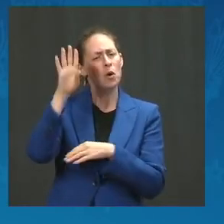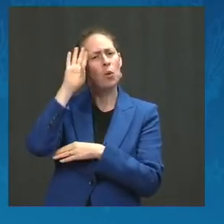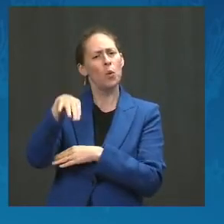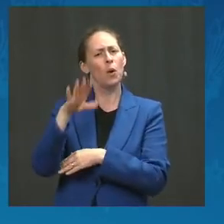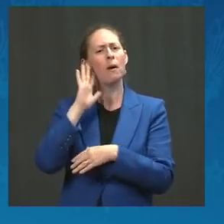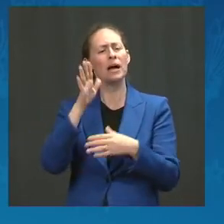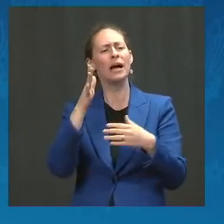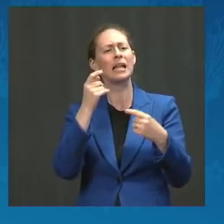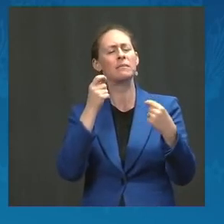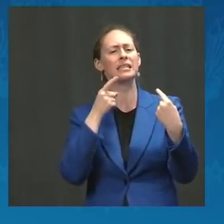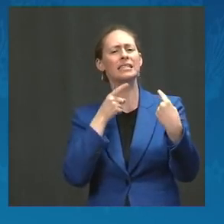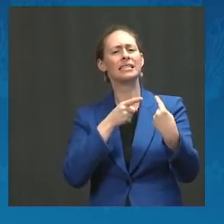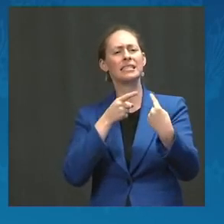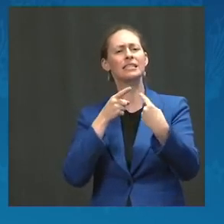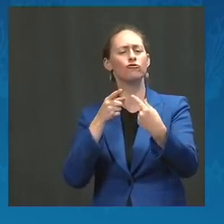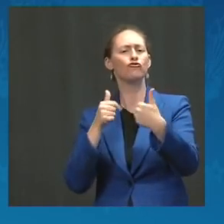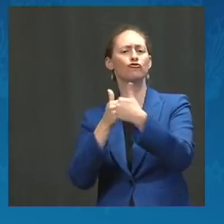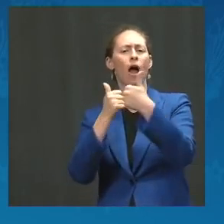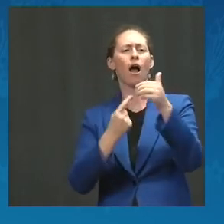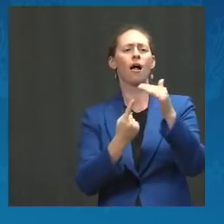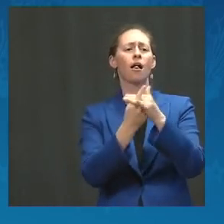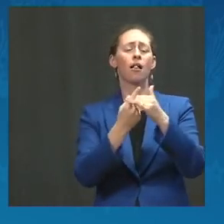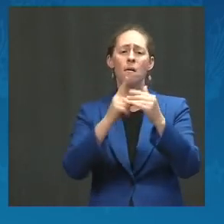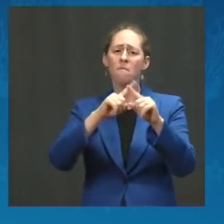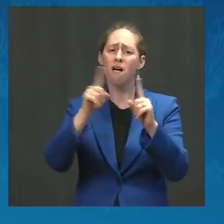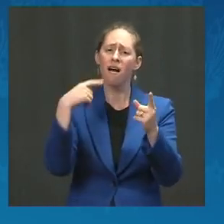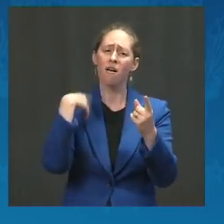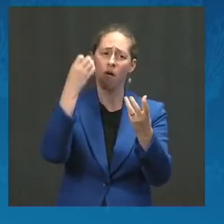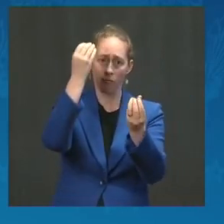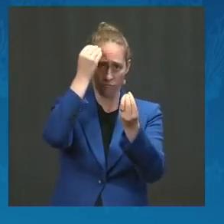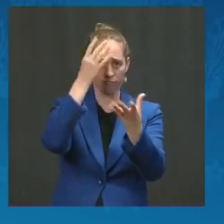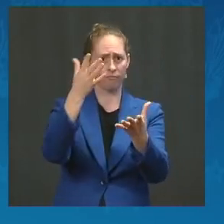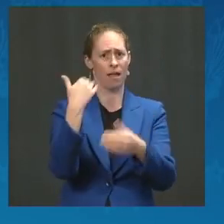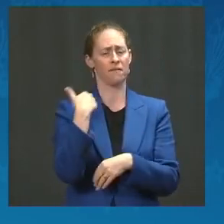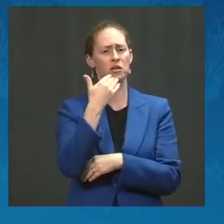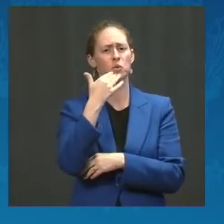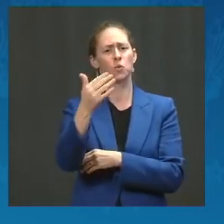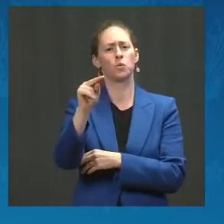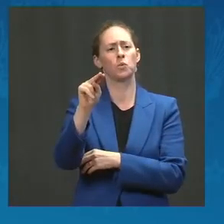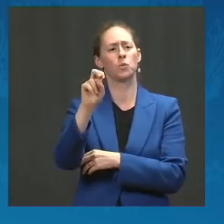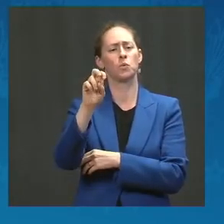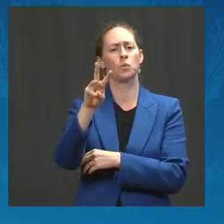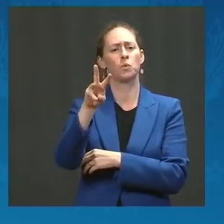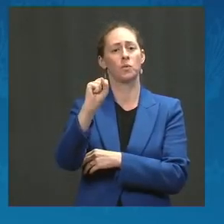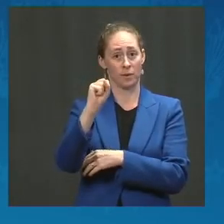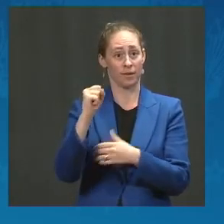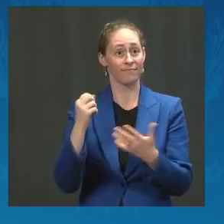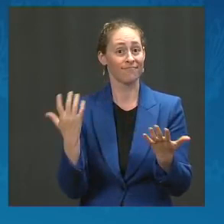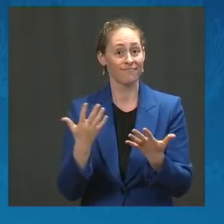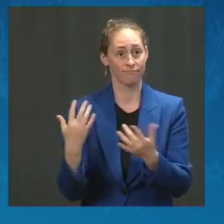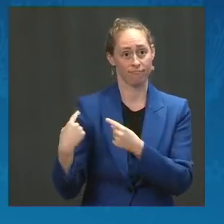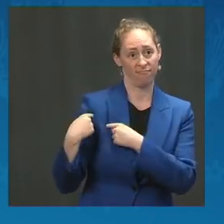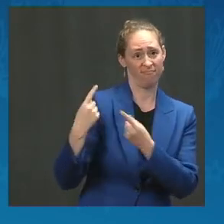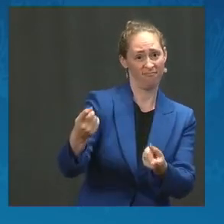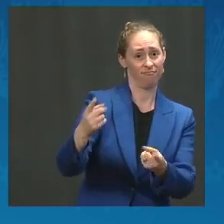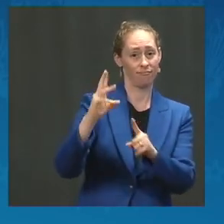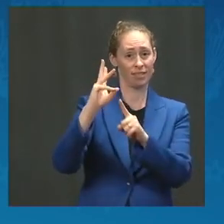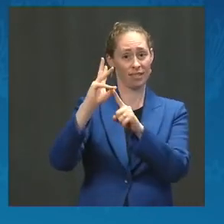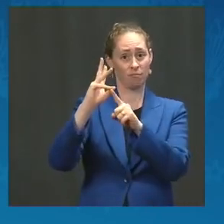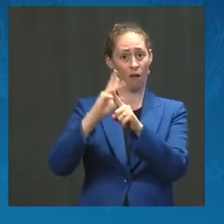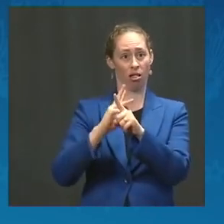news. We've spent the last 6 months preparing for this possibility. The vaccines are highly